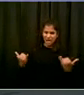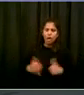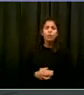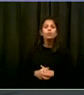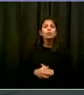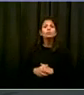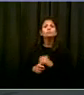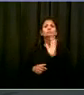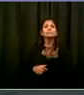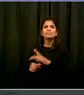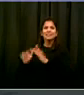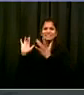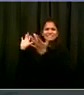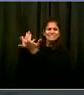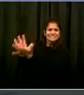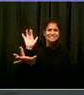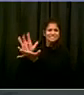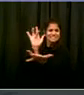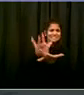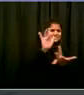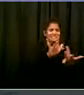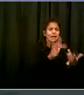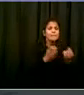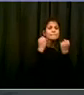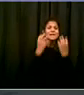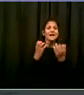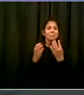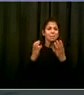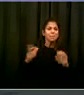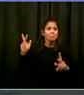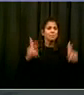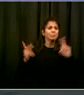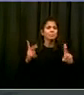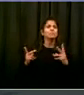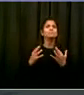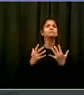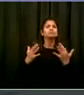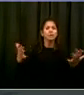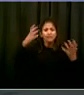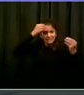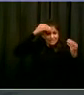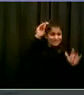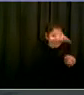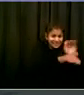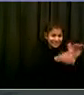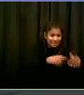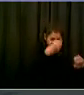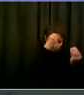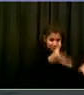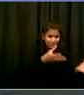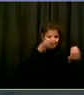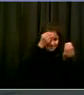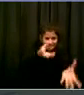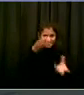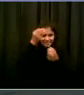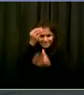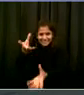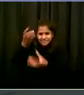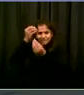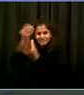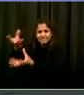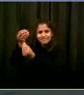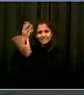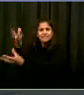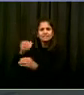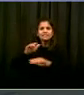groups, business improvement districts to update them. The NYPD and Department of Transportation will put up electronic signage to announce the new